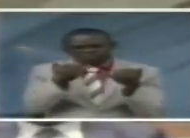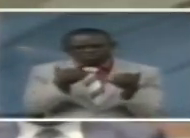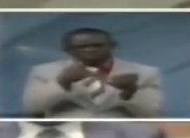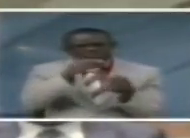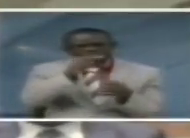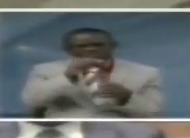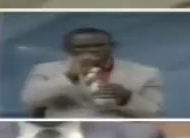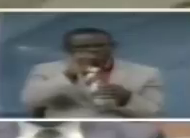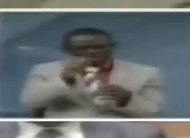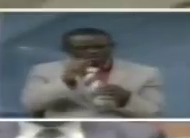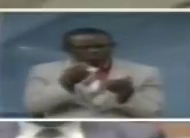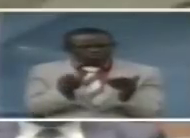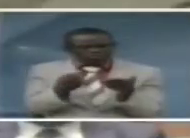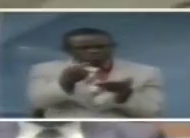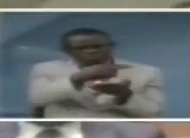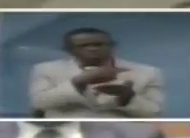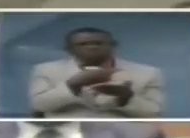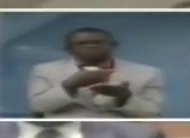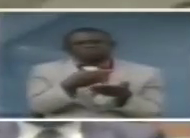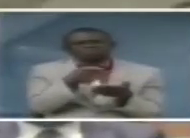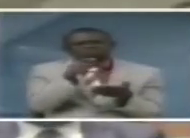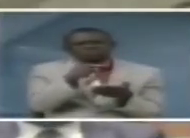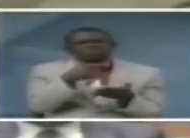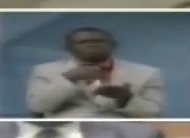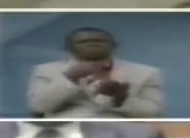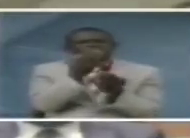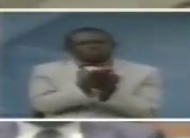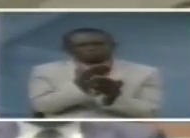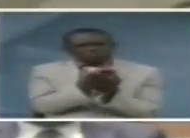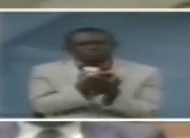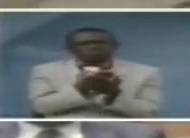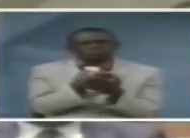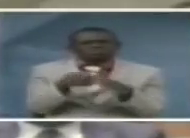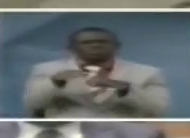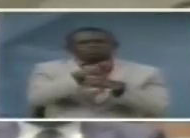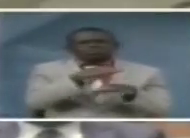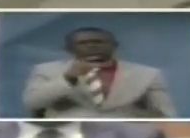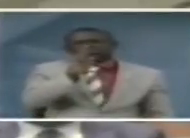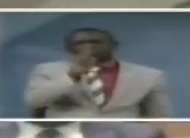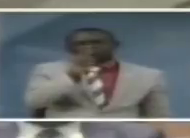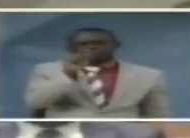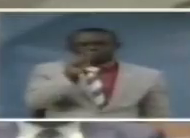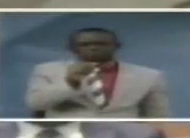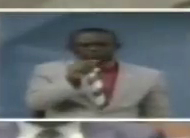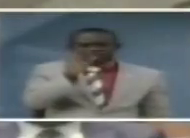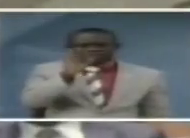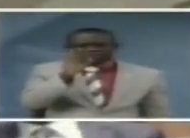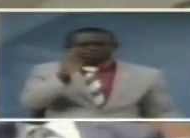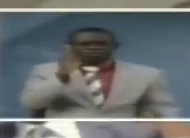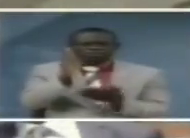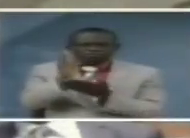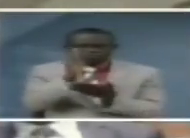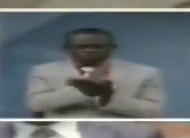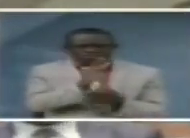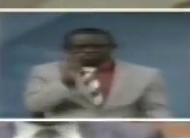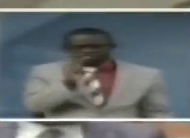Mr. Speaker, the total net revenue gains from the various measures I have